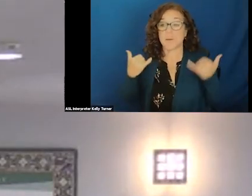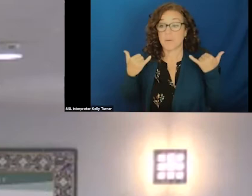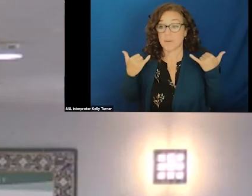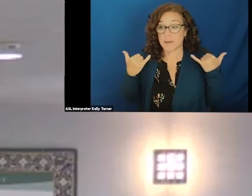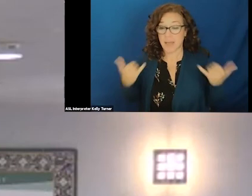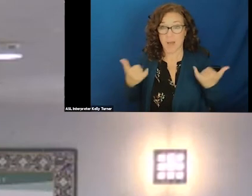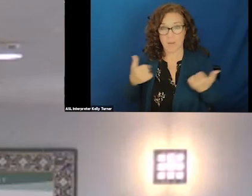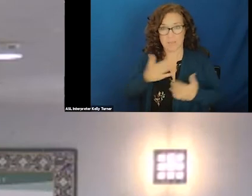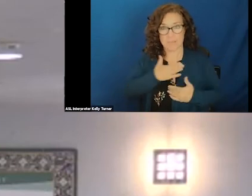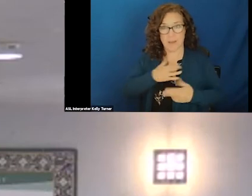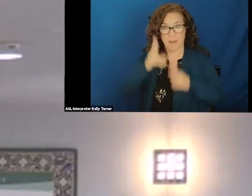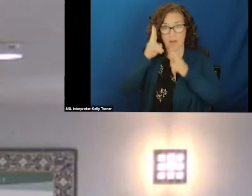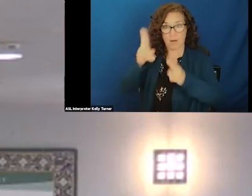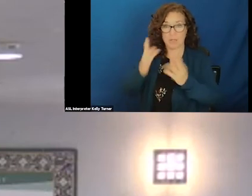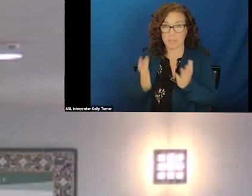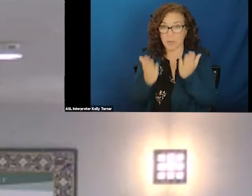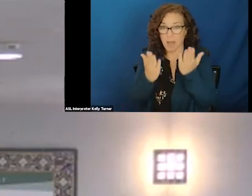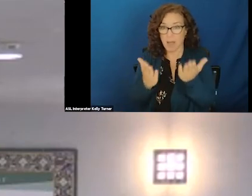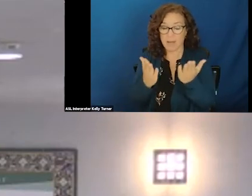resolution